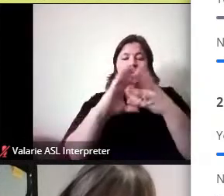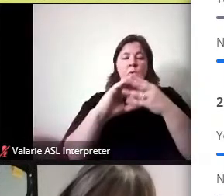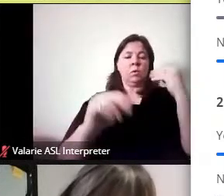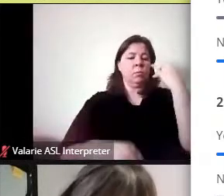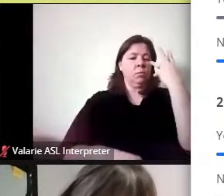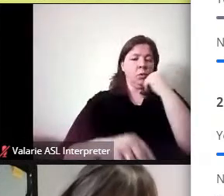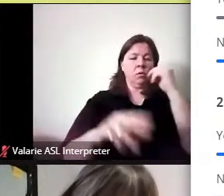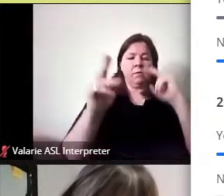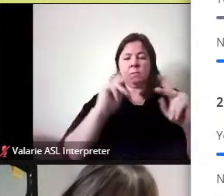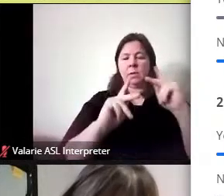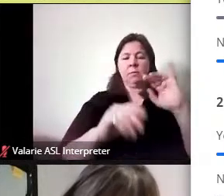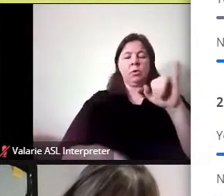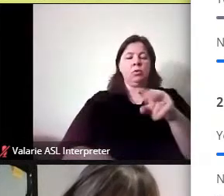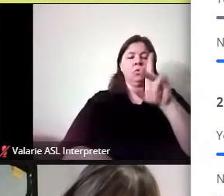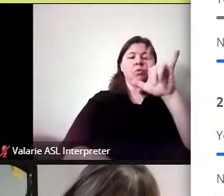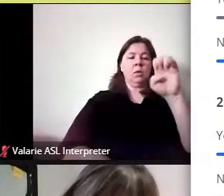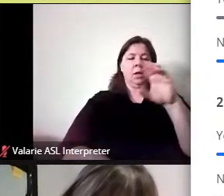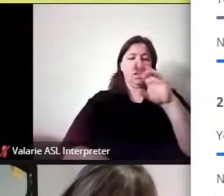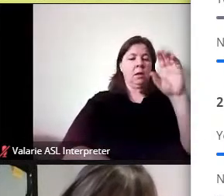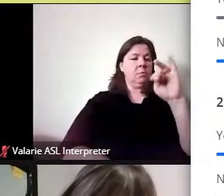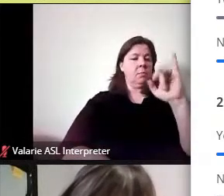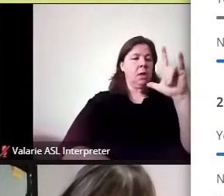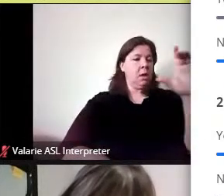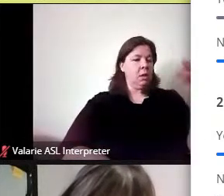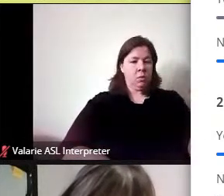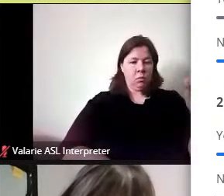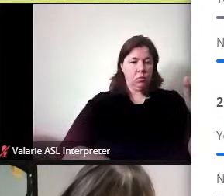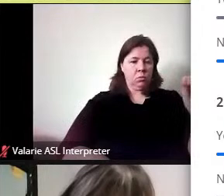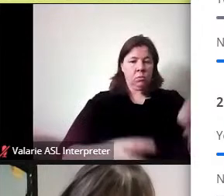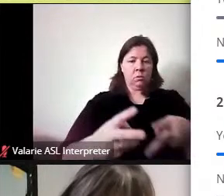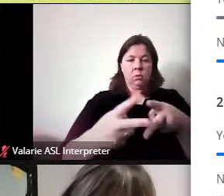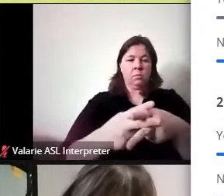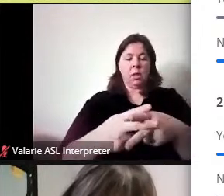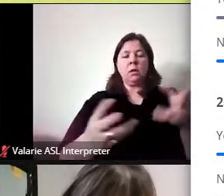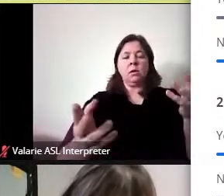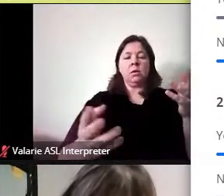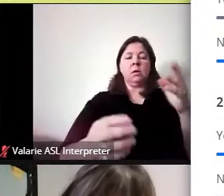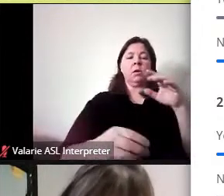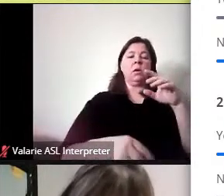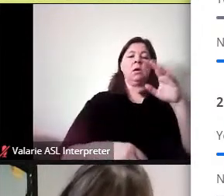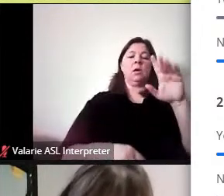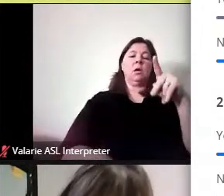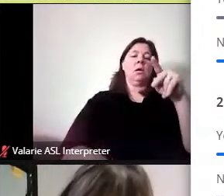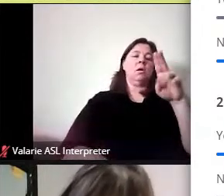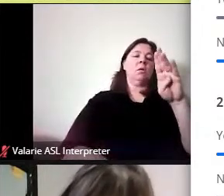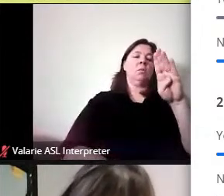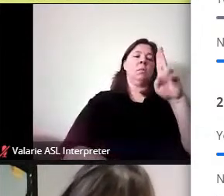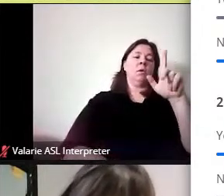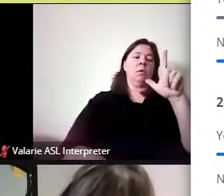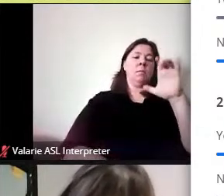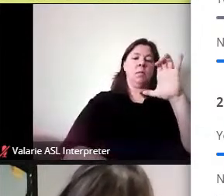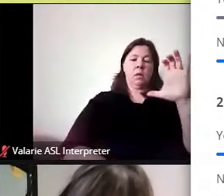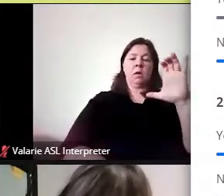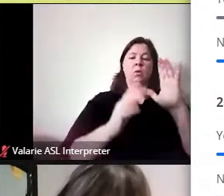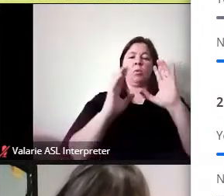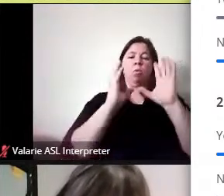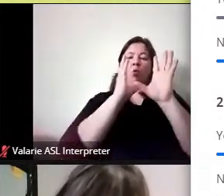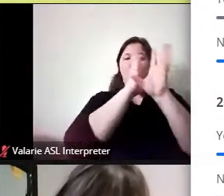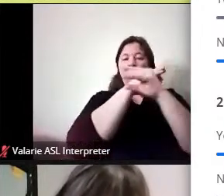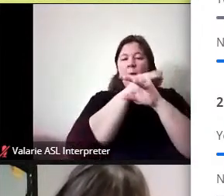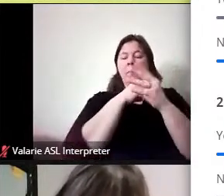people, Julie and Milo. And basically just plug in the public webinar by the Onpassive Nation and